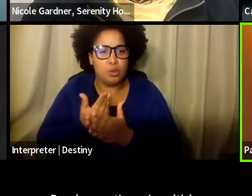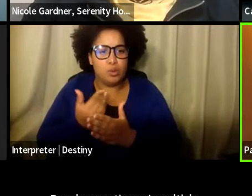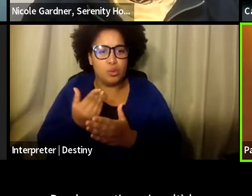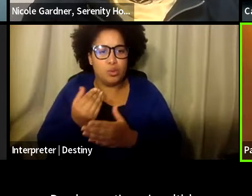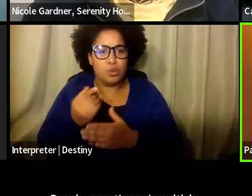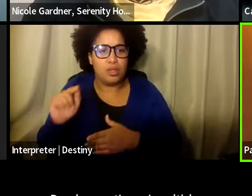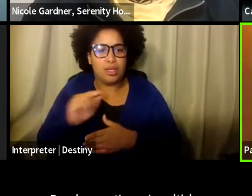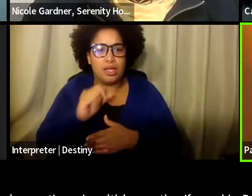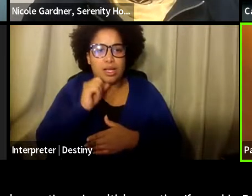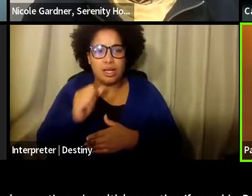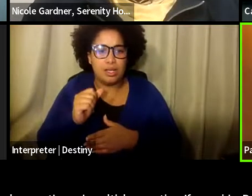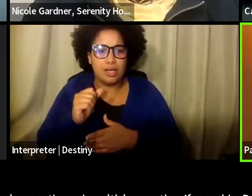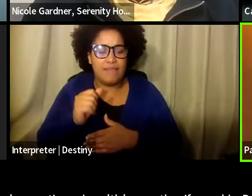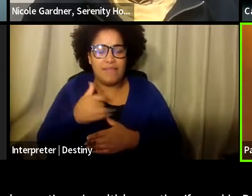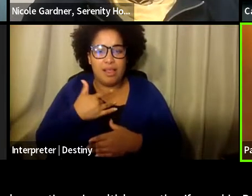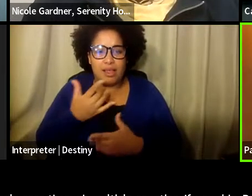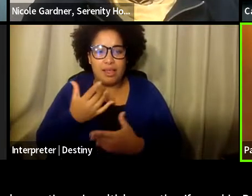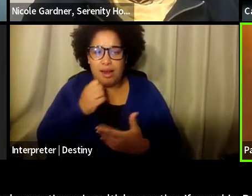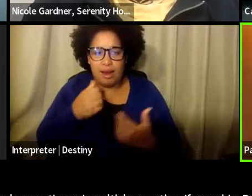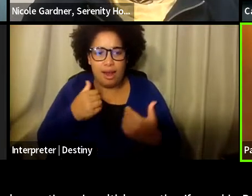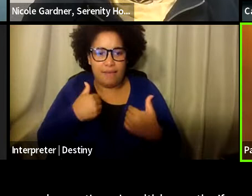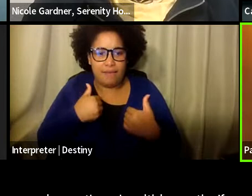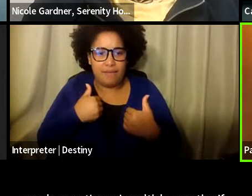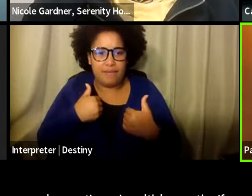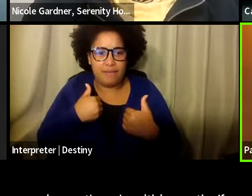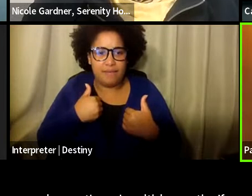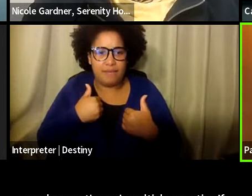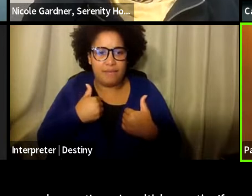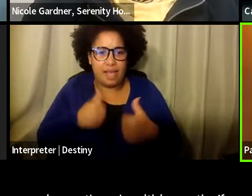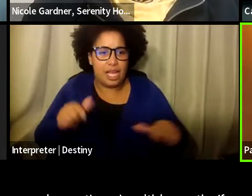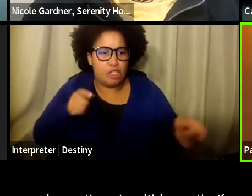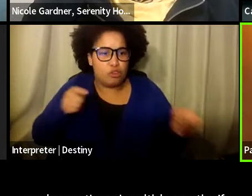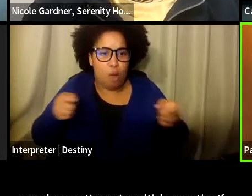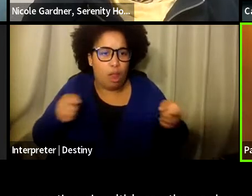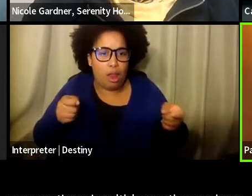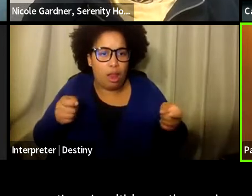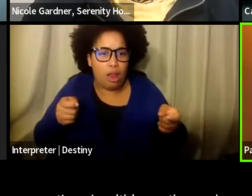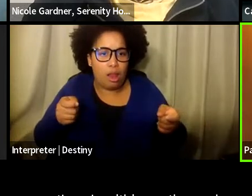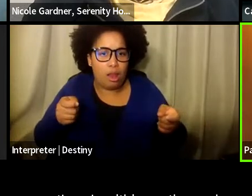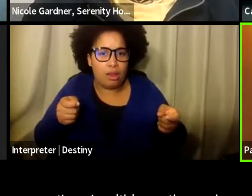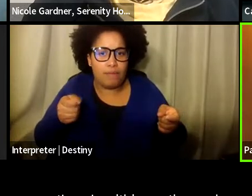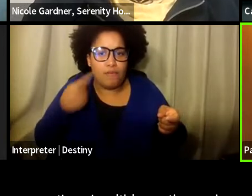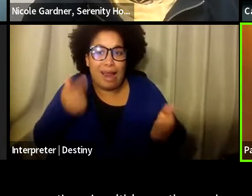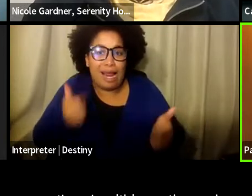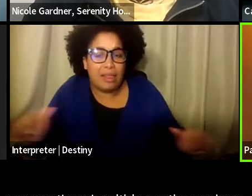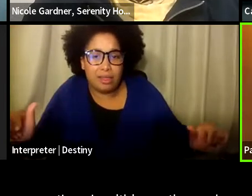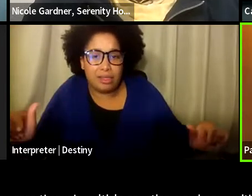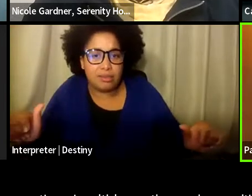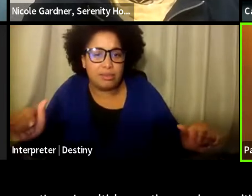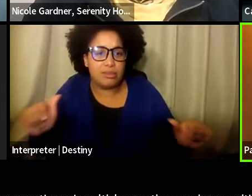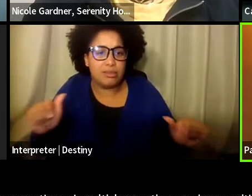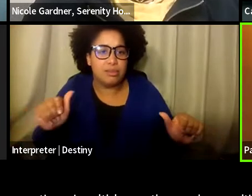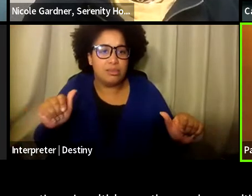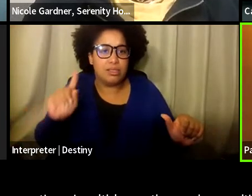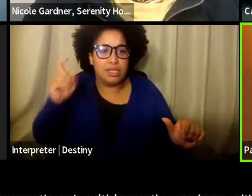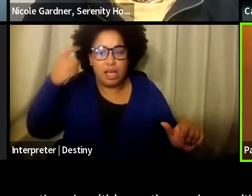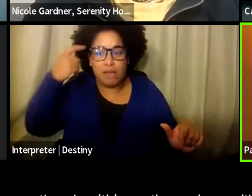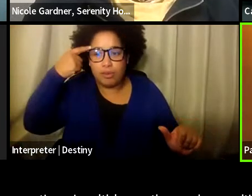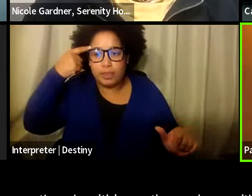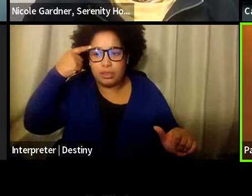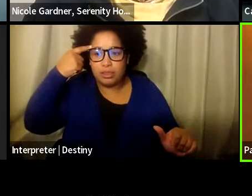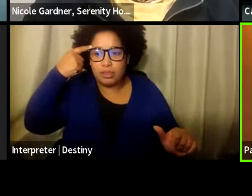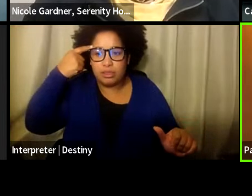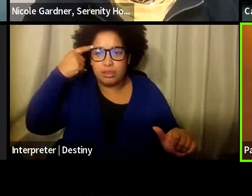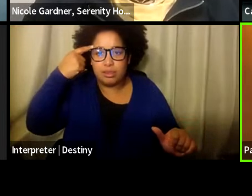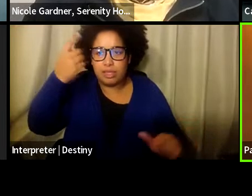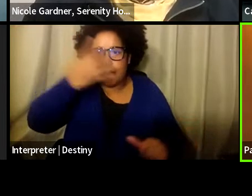they don't feel like they have, that they have hardly any control over anything, right? I mean, the government,